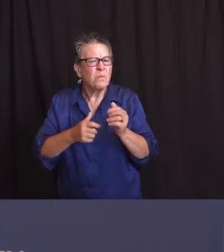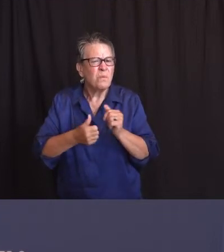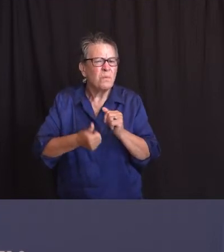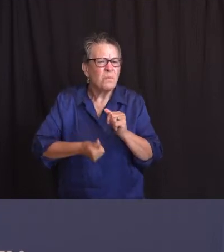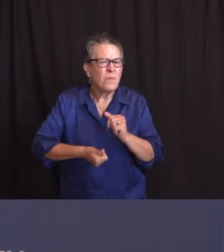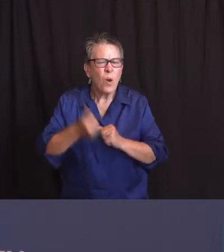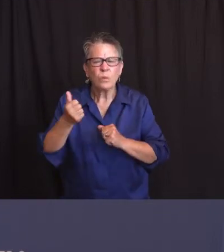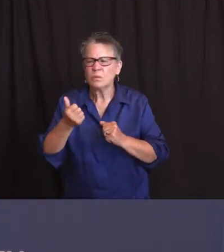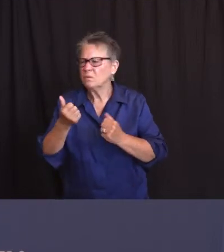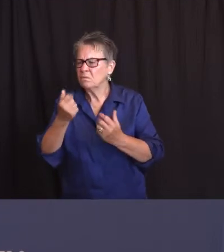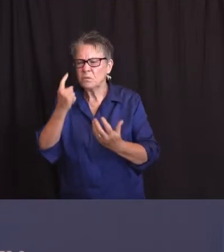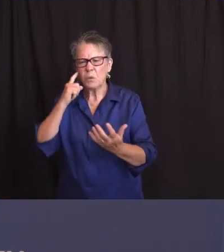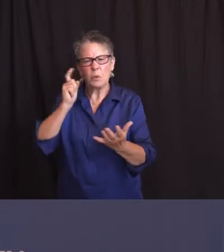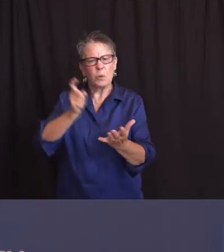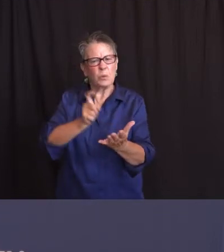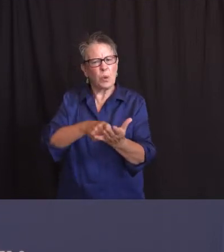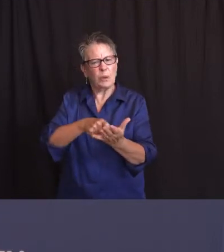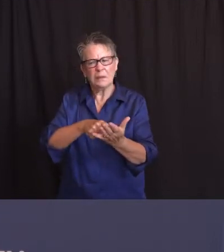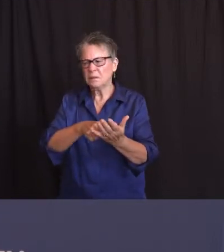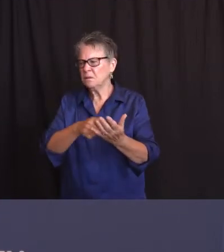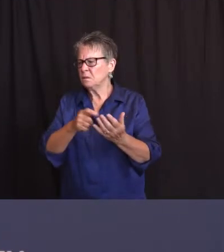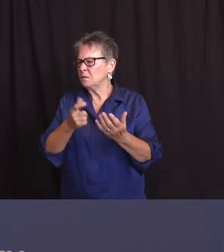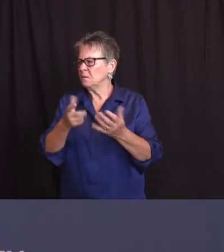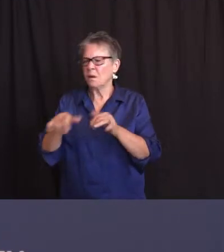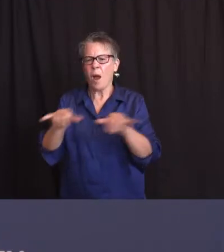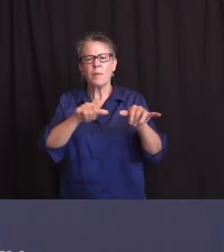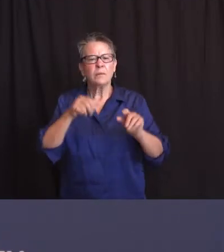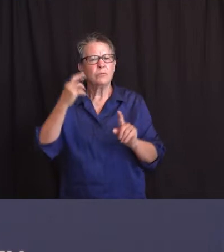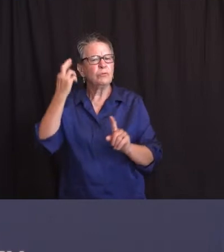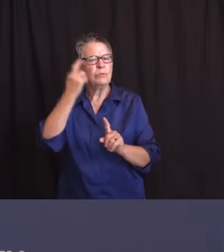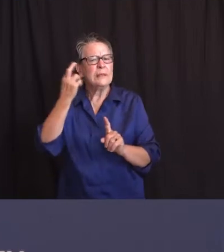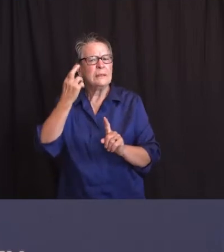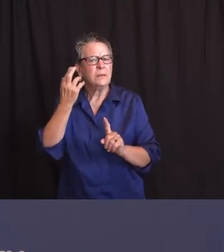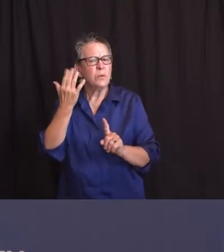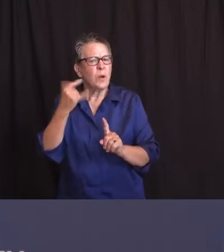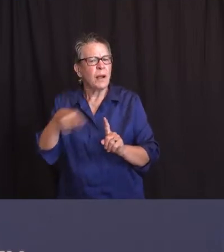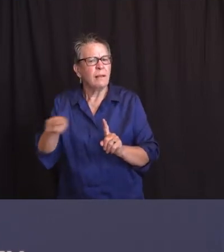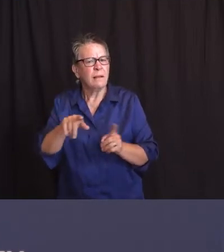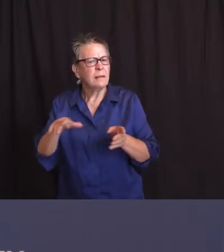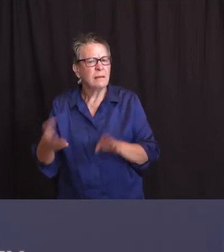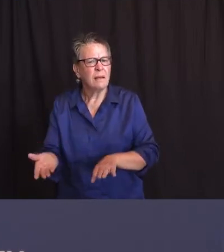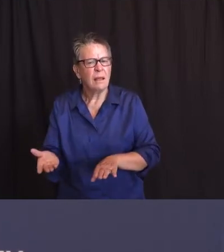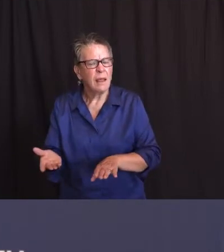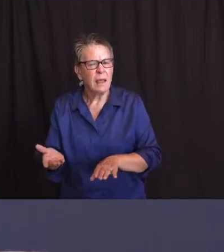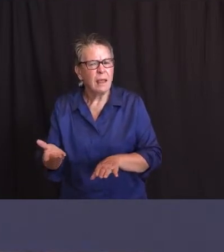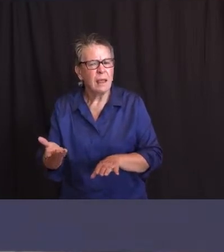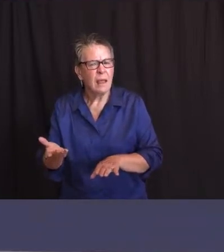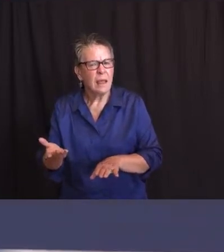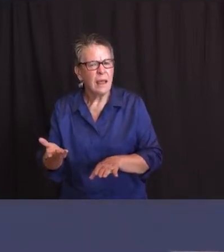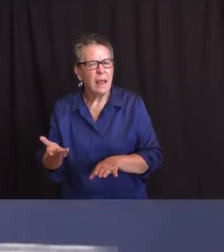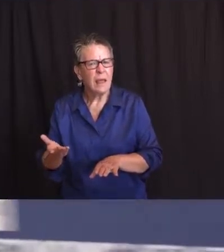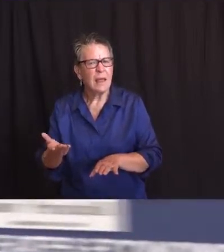reason of late, say over the past couple of months, that you're adding a loss of life to that list?